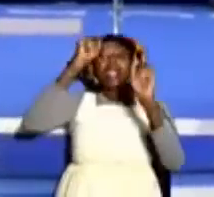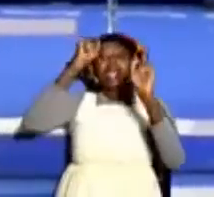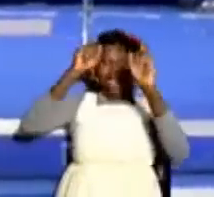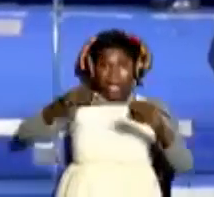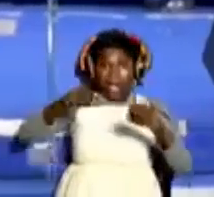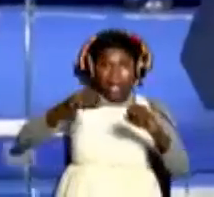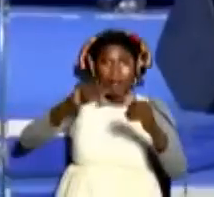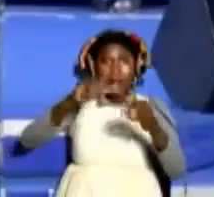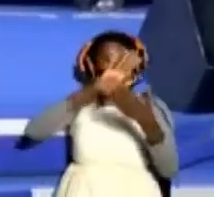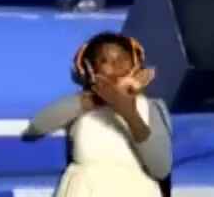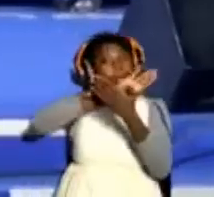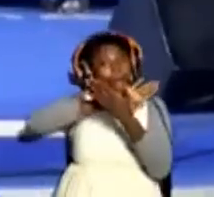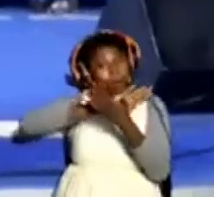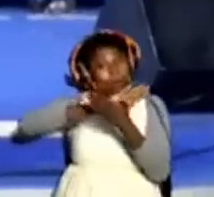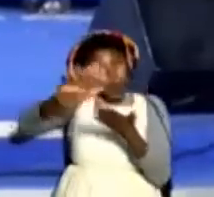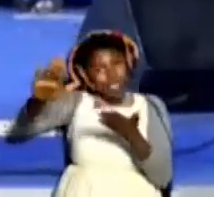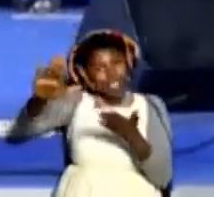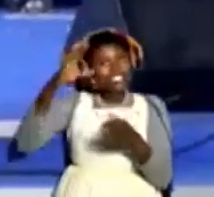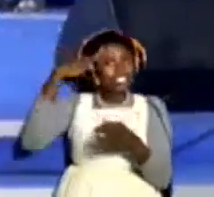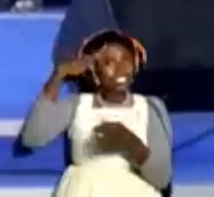anyone